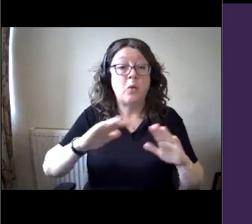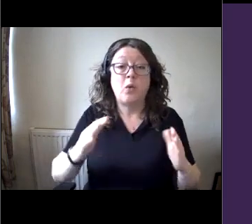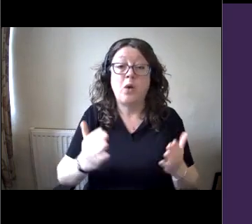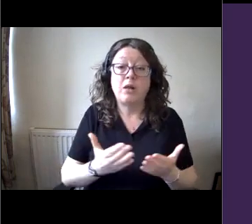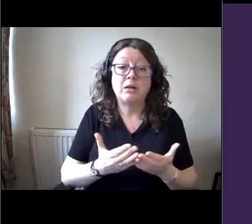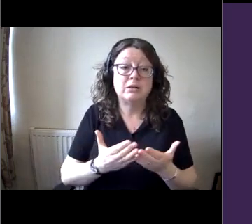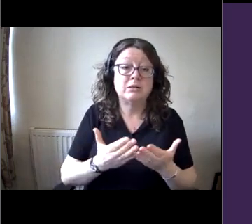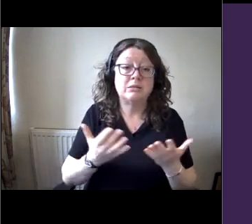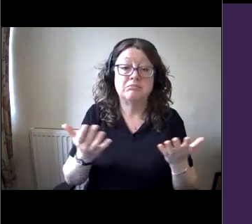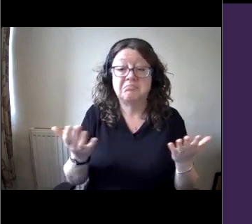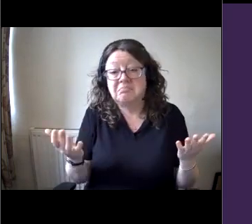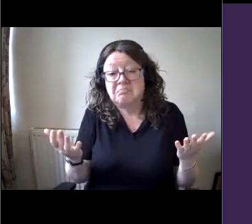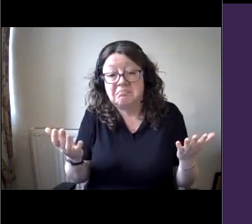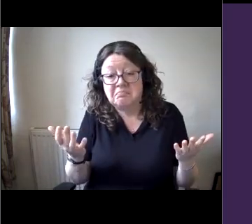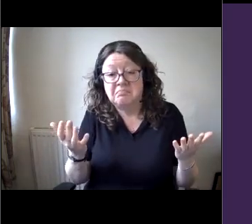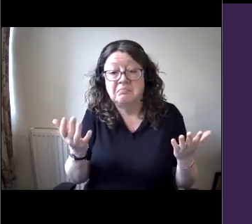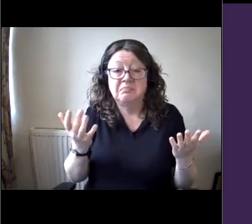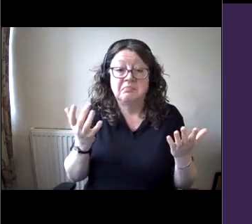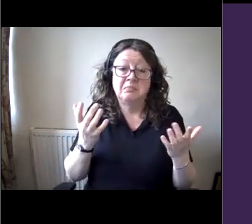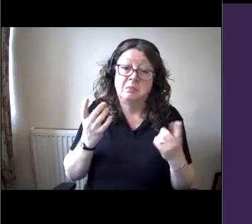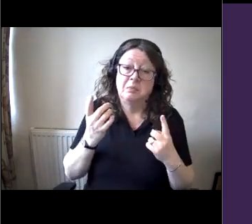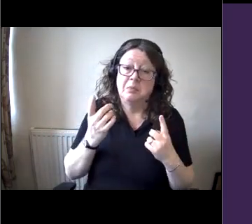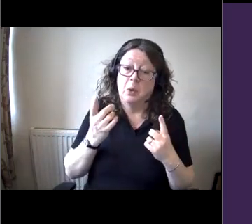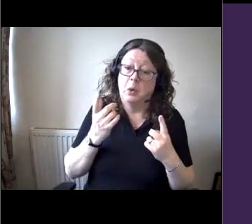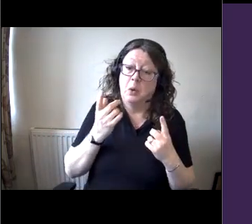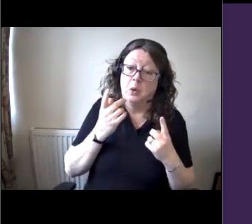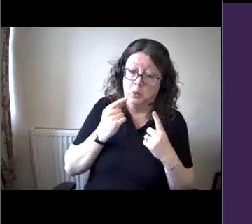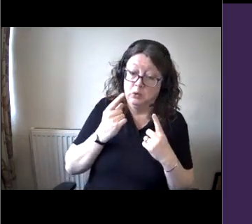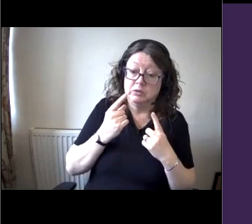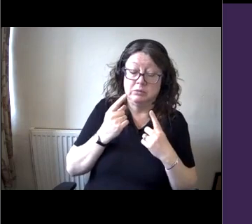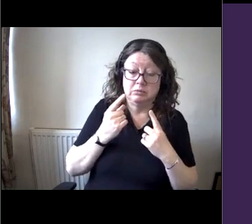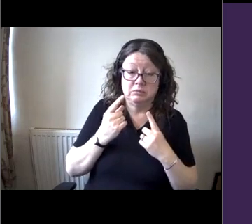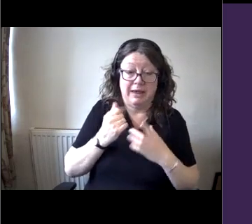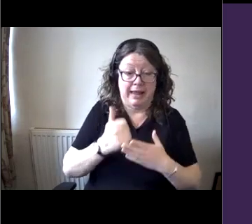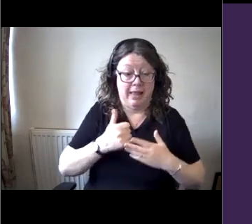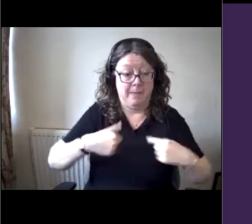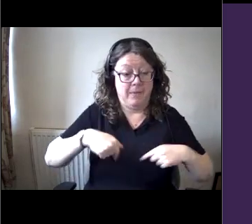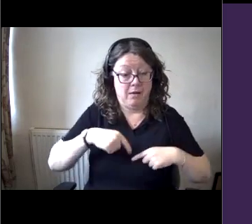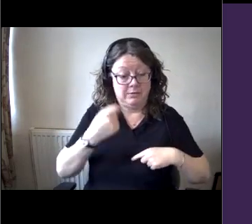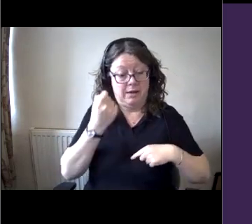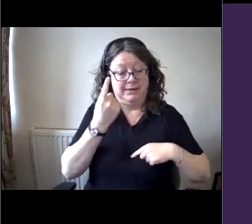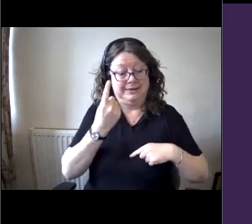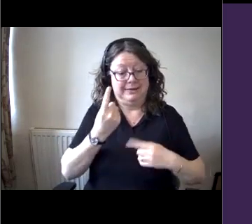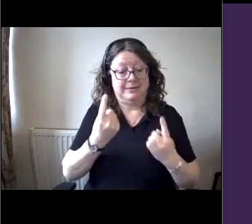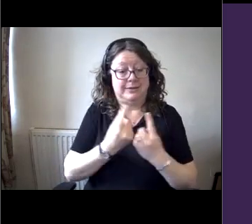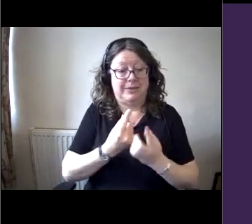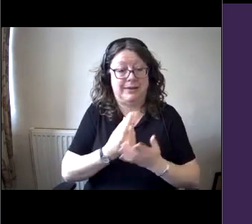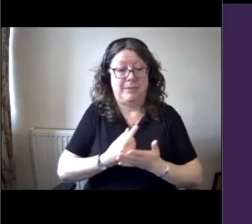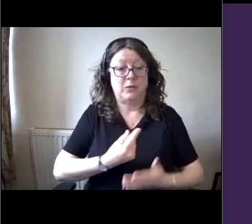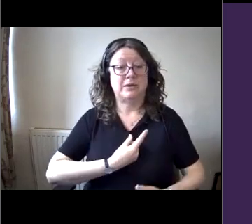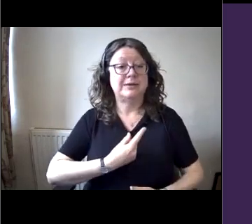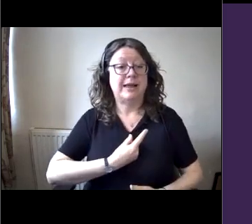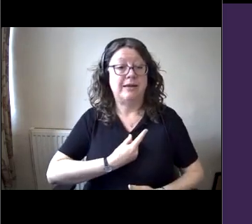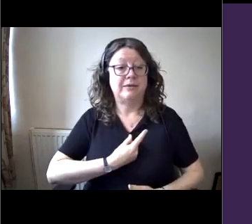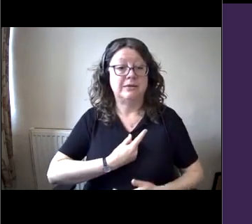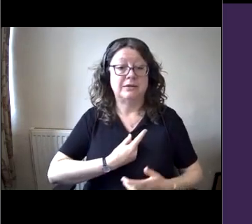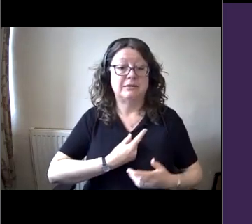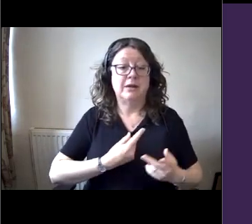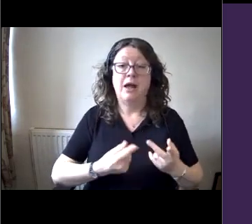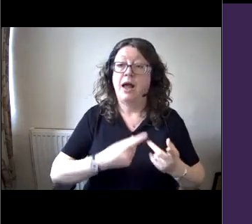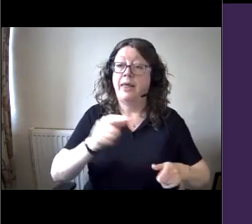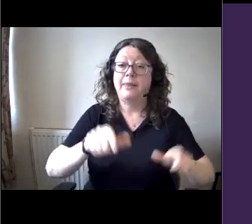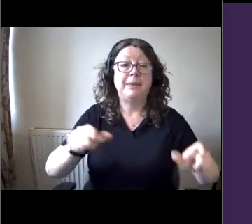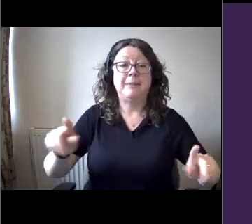understanding something about ourselves. People in our social world will be looking at us and seeing what